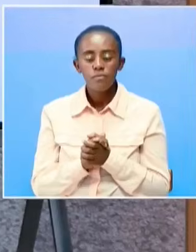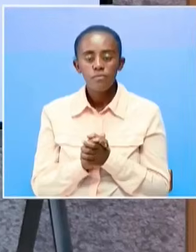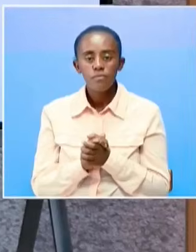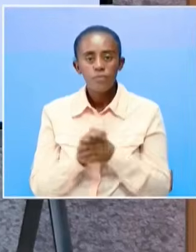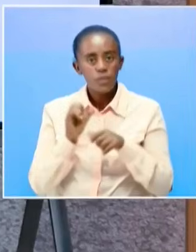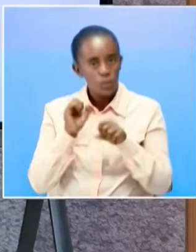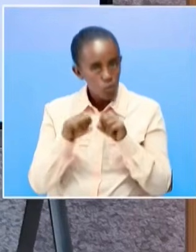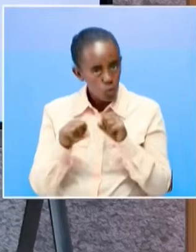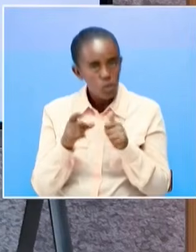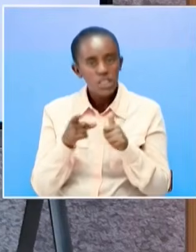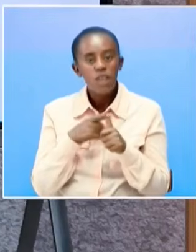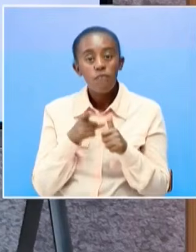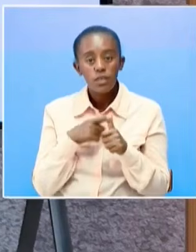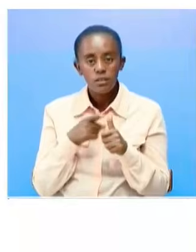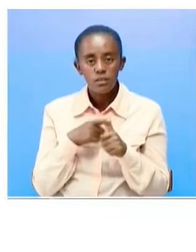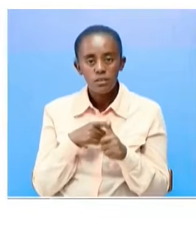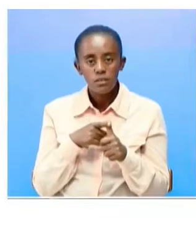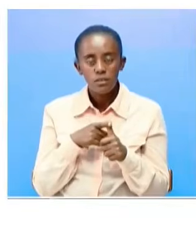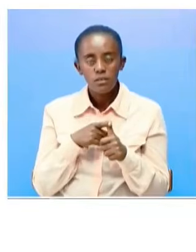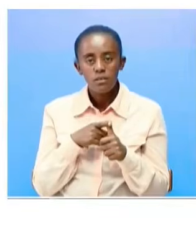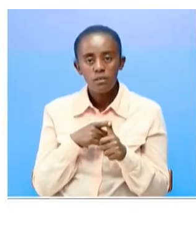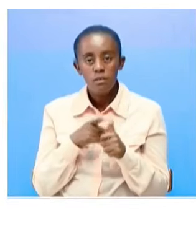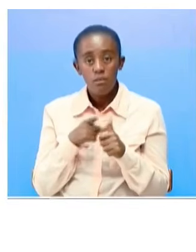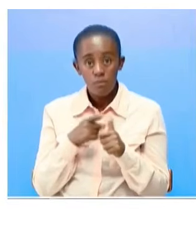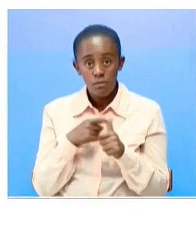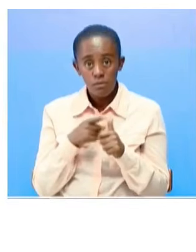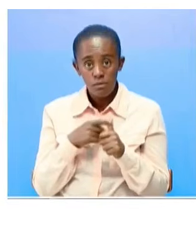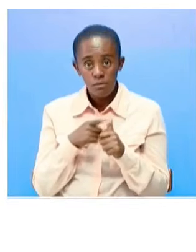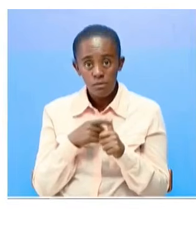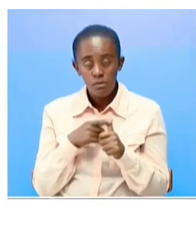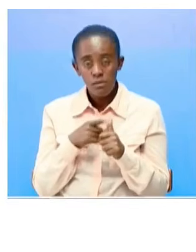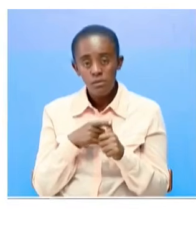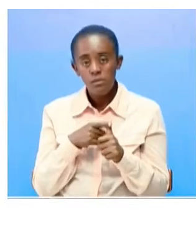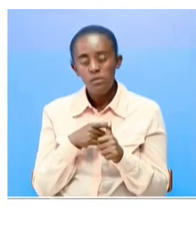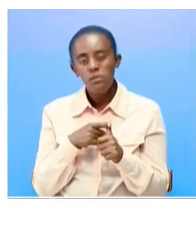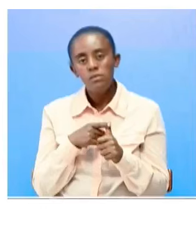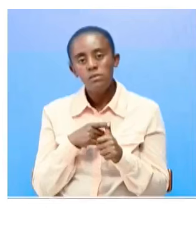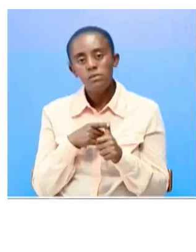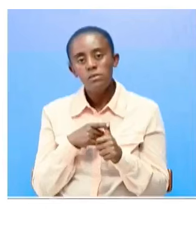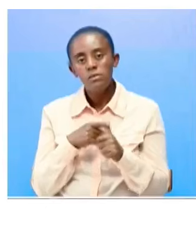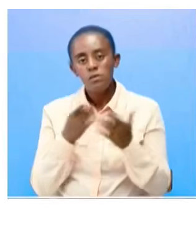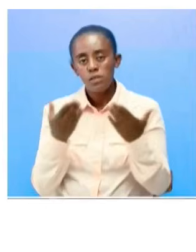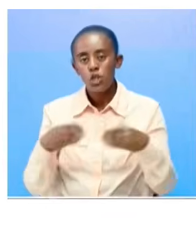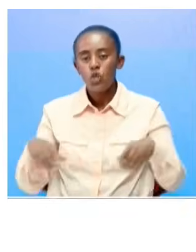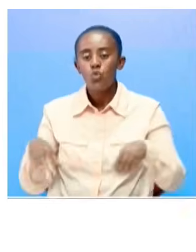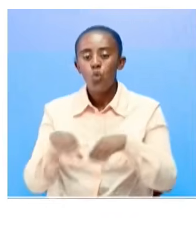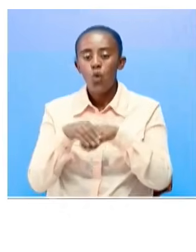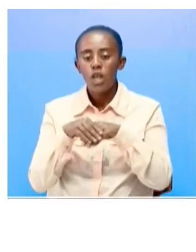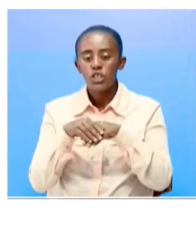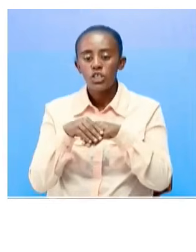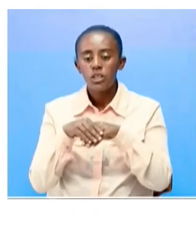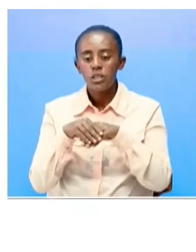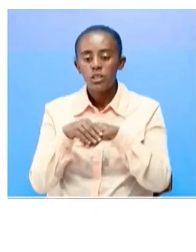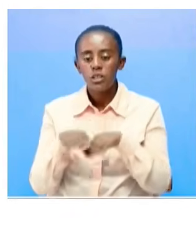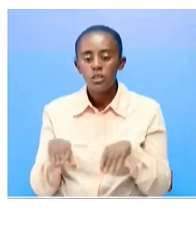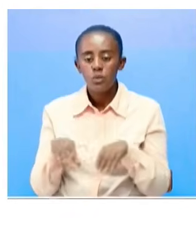So the first part is just, it is said, introduction.